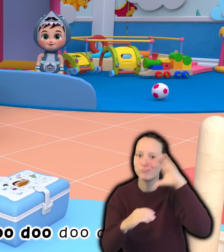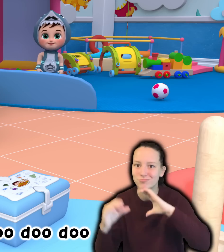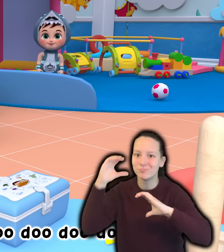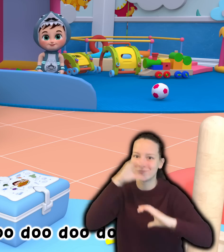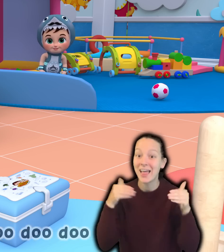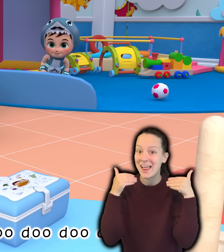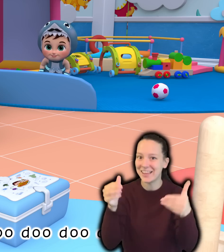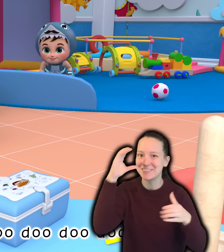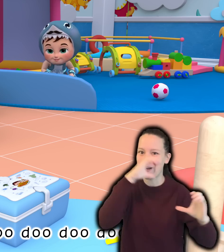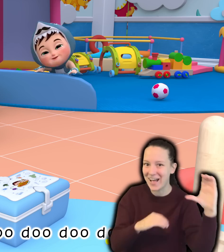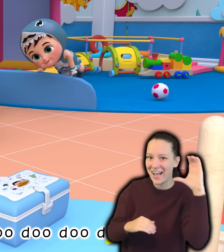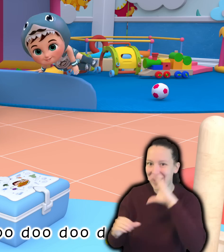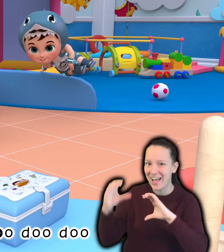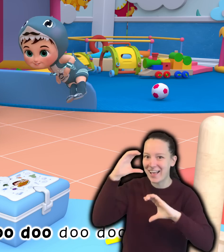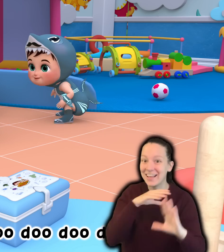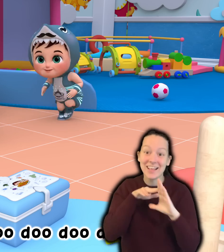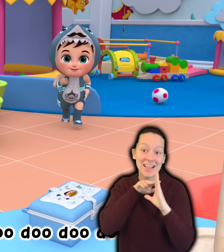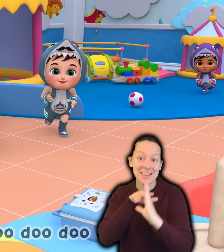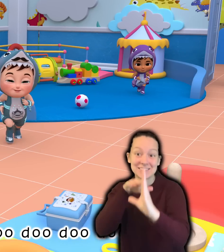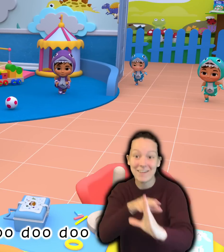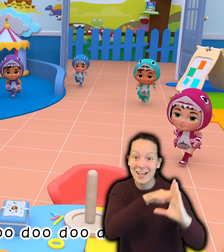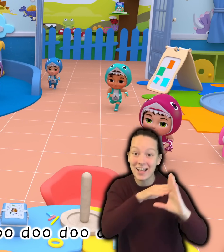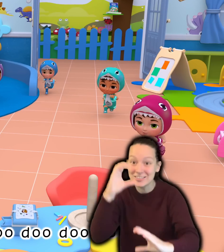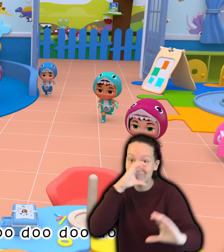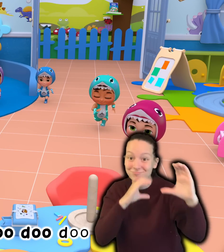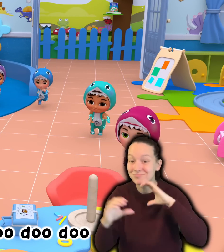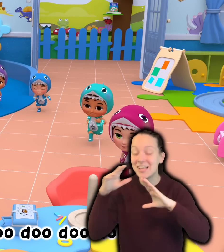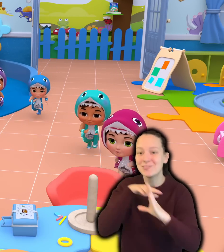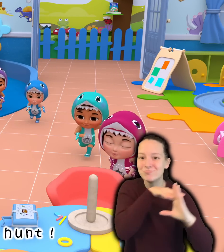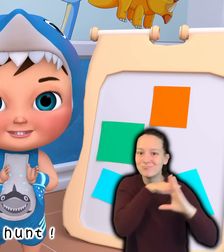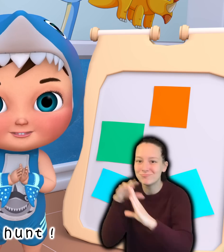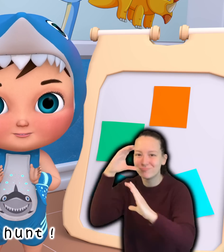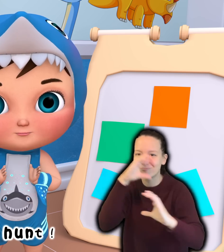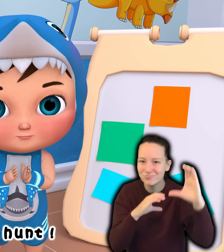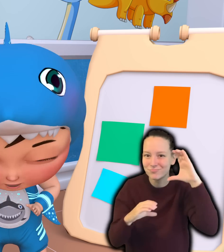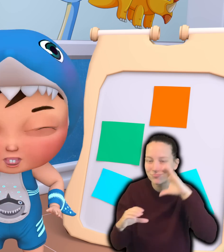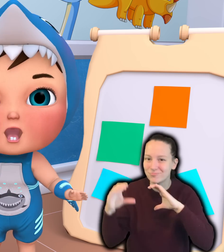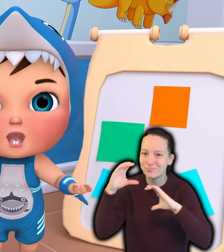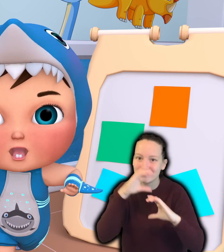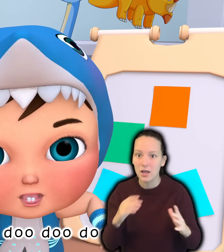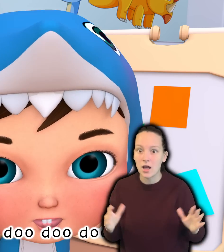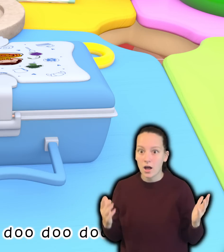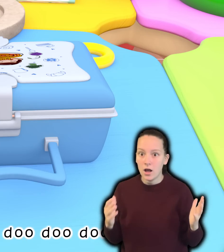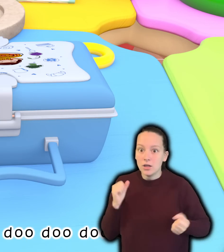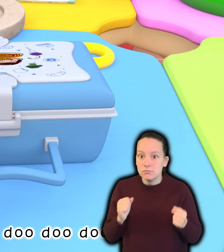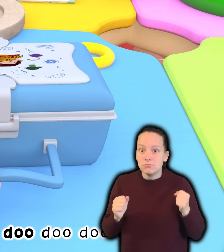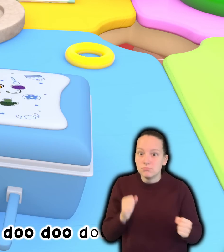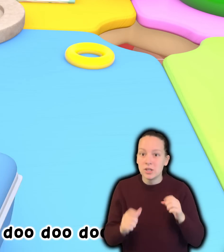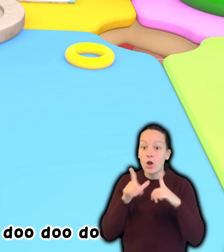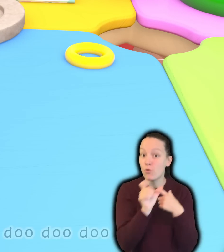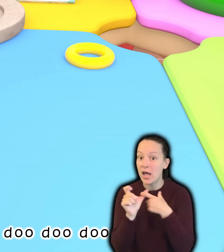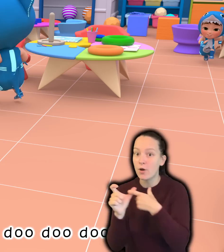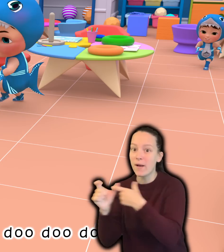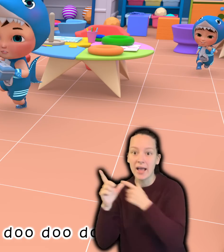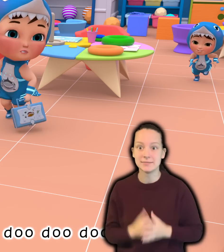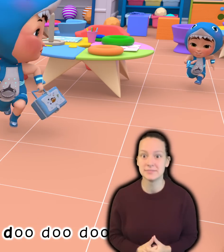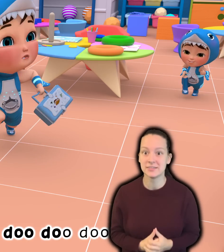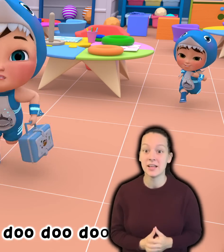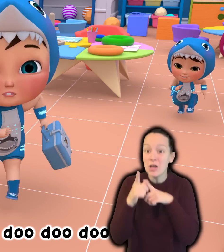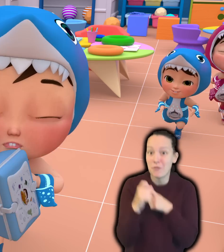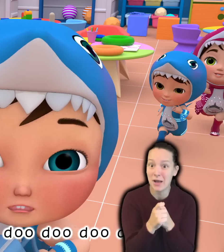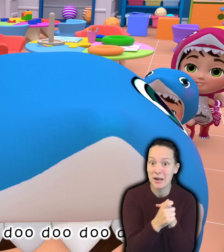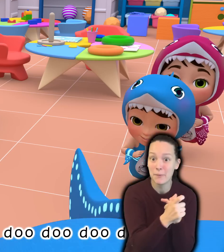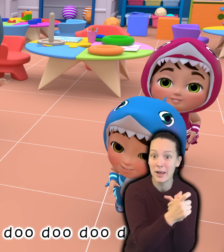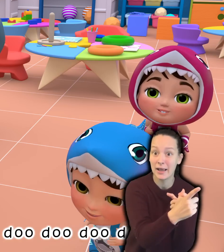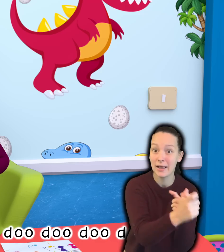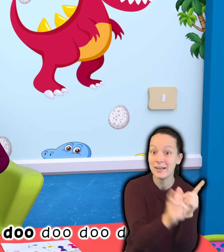hunt, let's go hunt, let's go hunt, let's go hunt. Run away, run away,